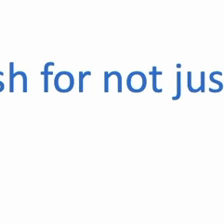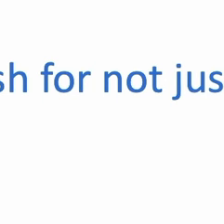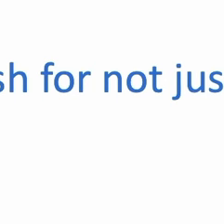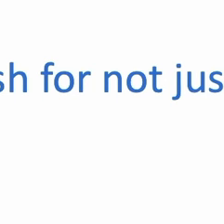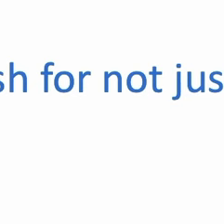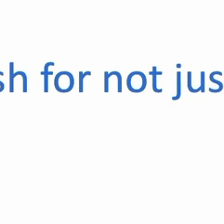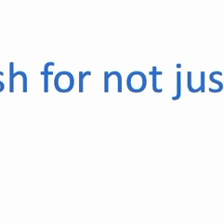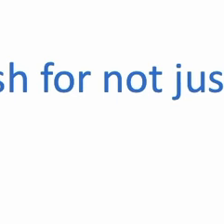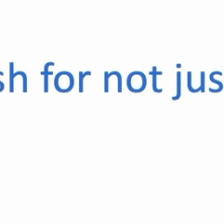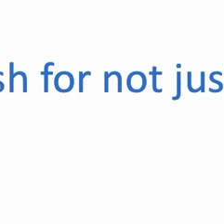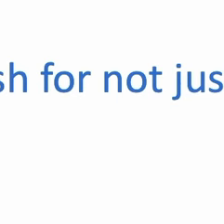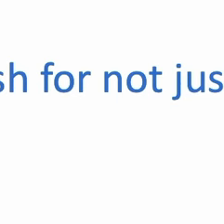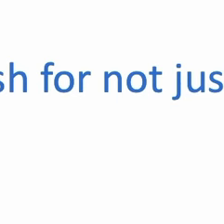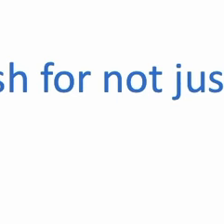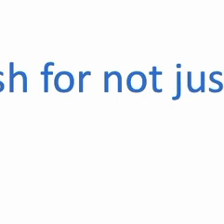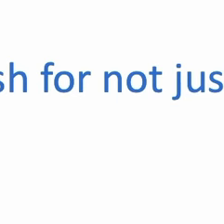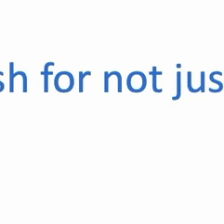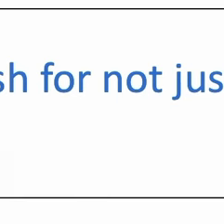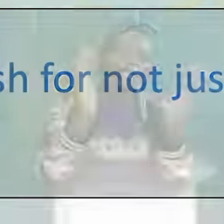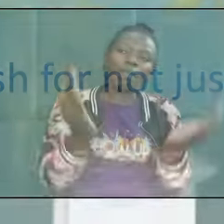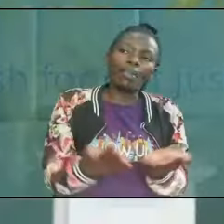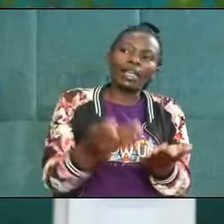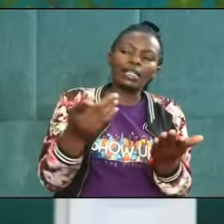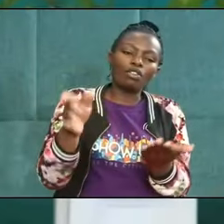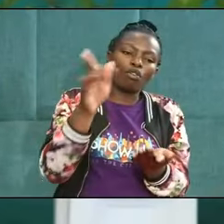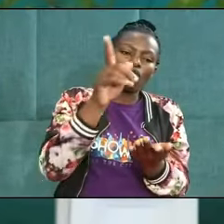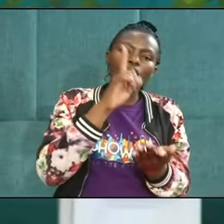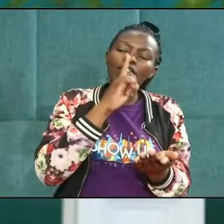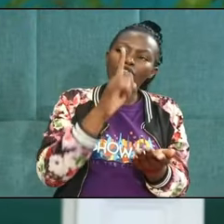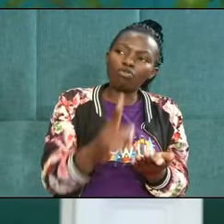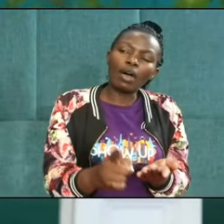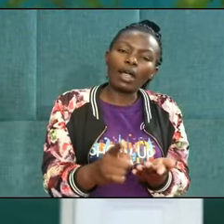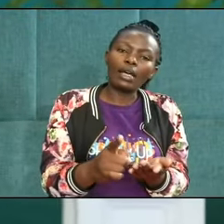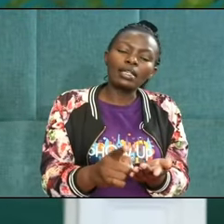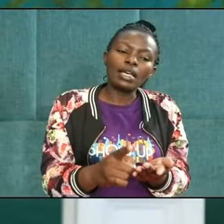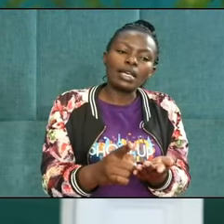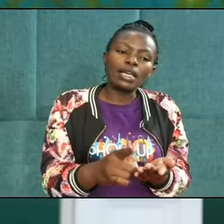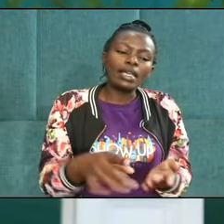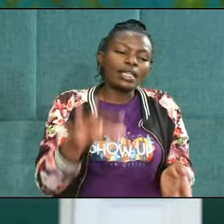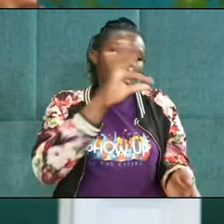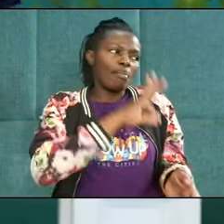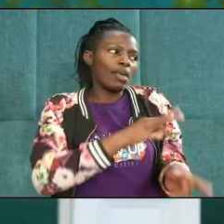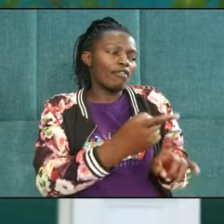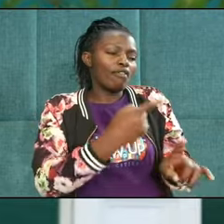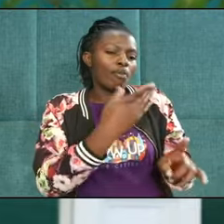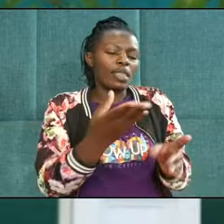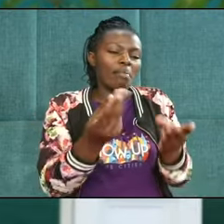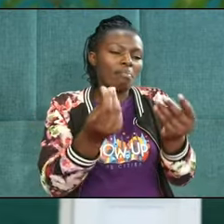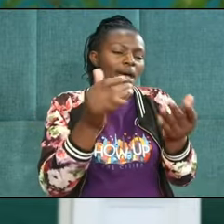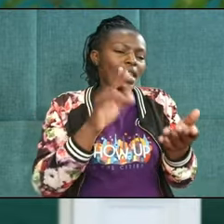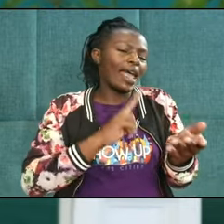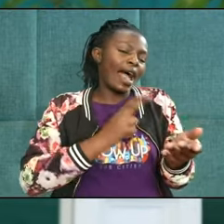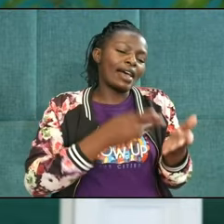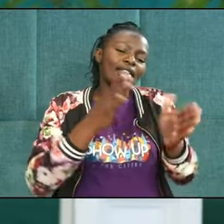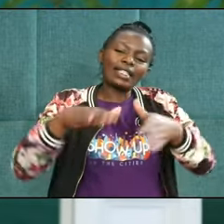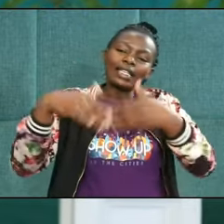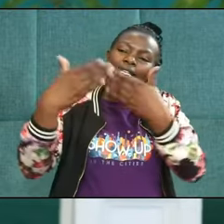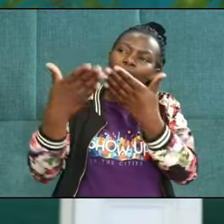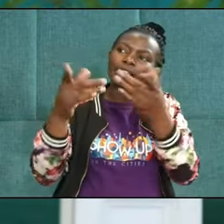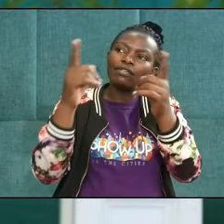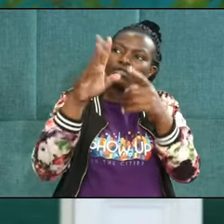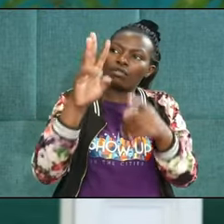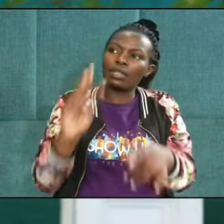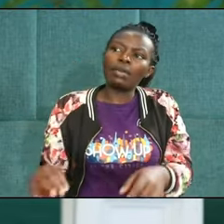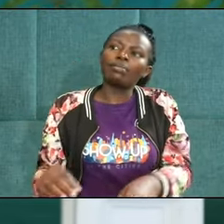their salary from? It is from the money that we pay to them. I believe that those are people that have faith, because they